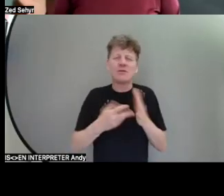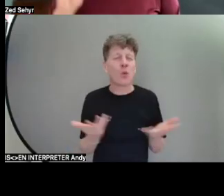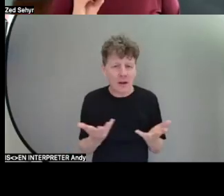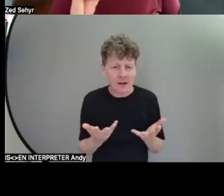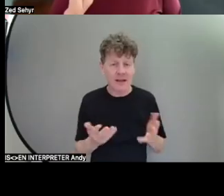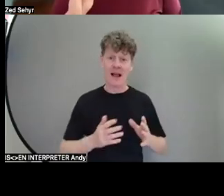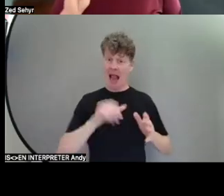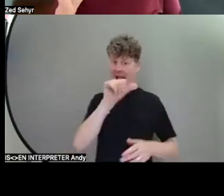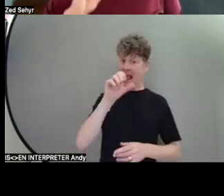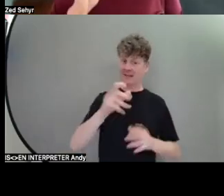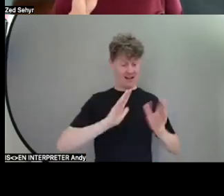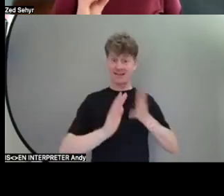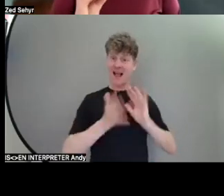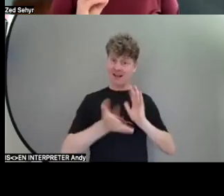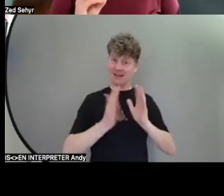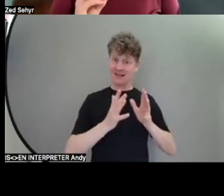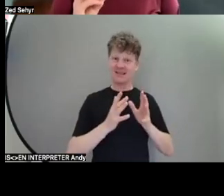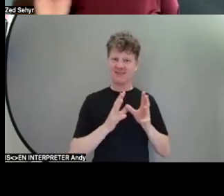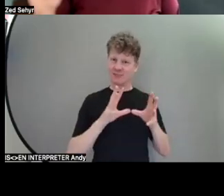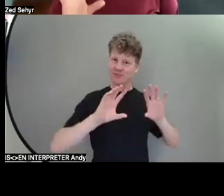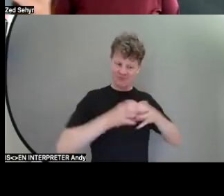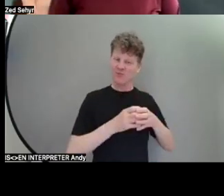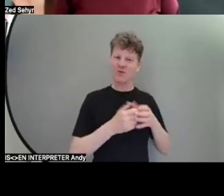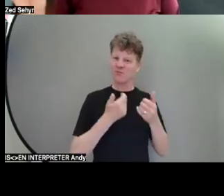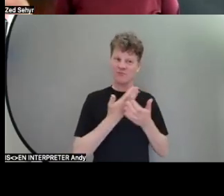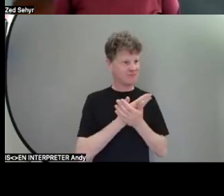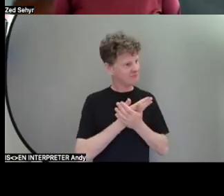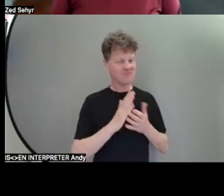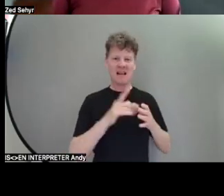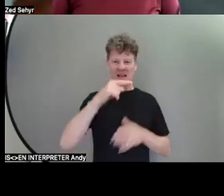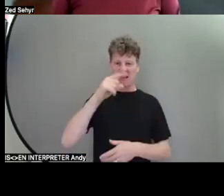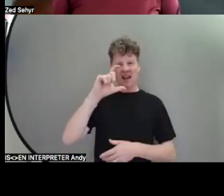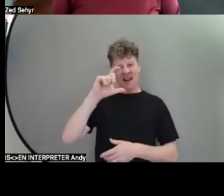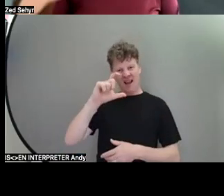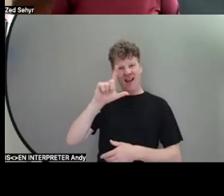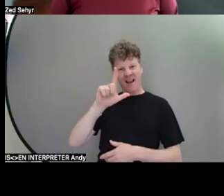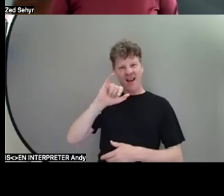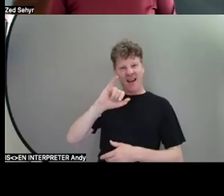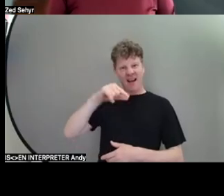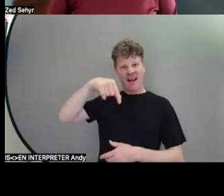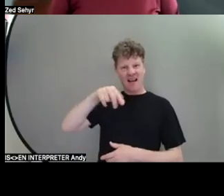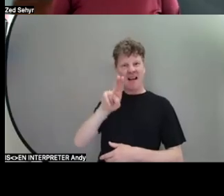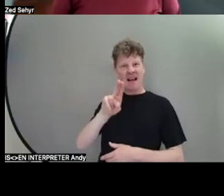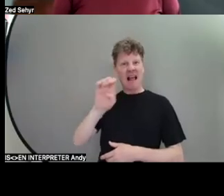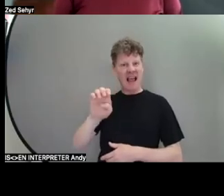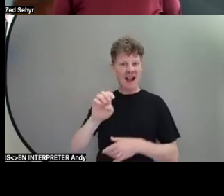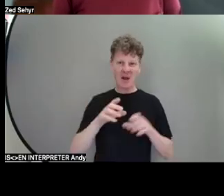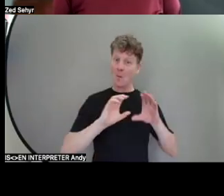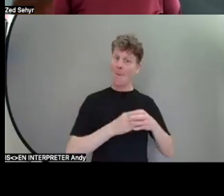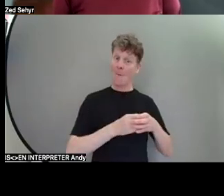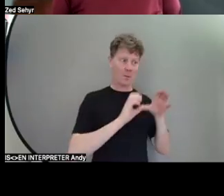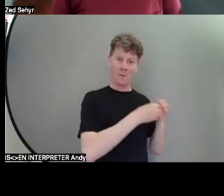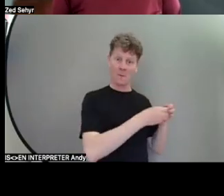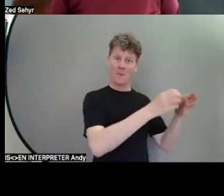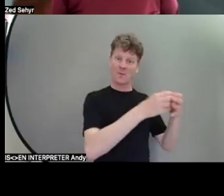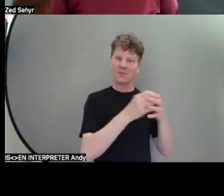tend to group well into well-defined neighborhoods, like the cliques, and perhaps reflecting a more sort of